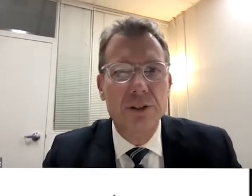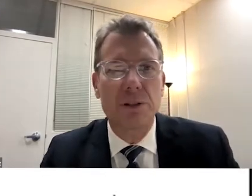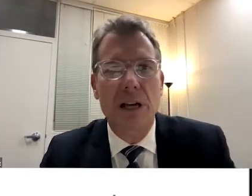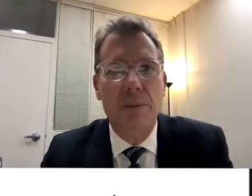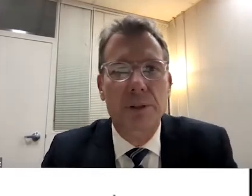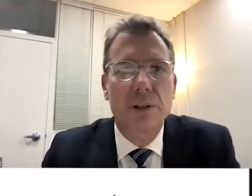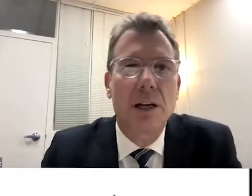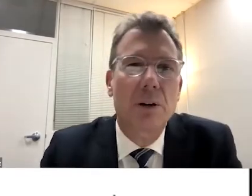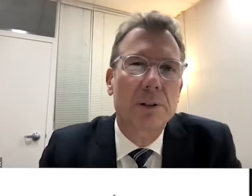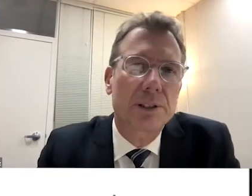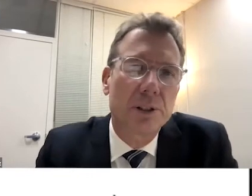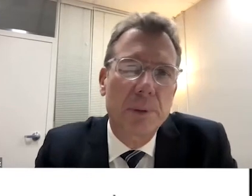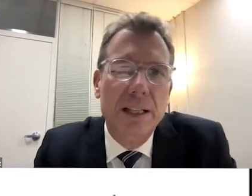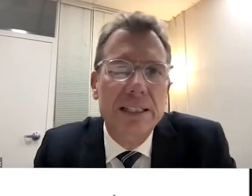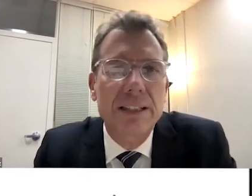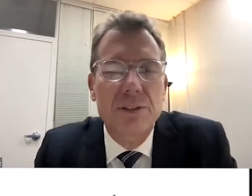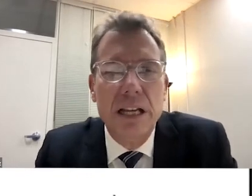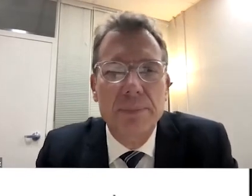like to give you an